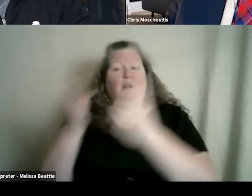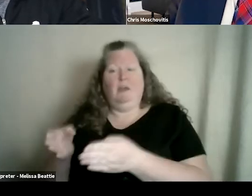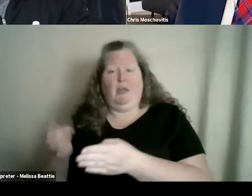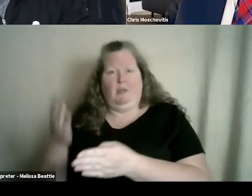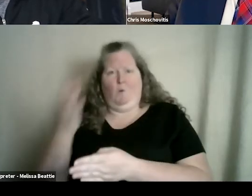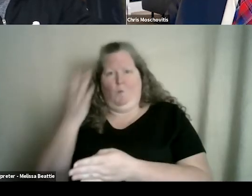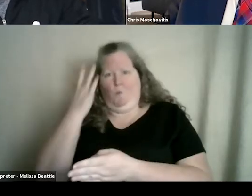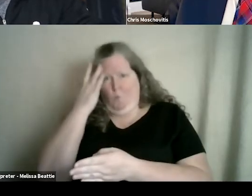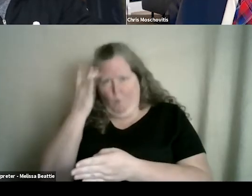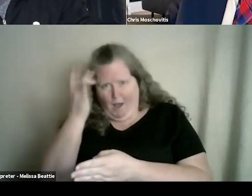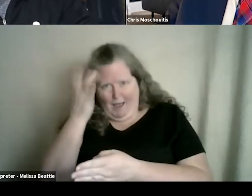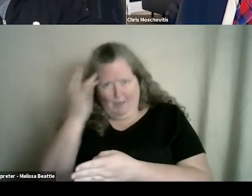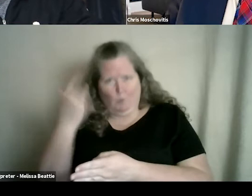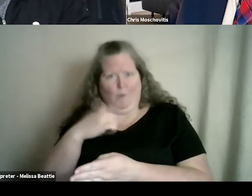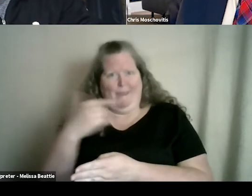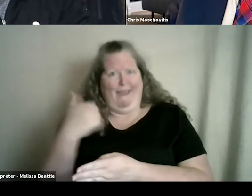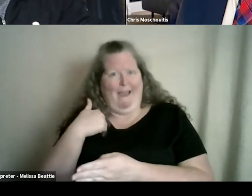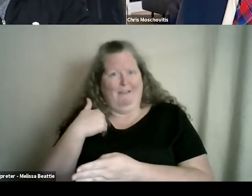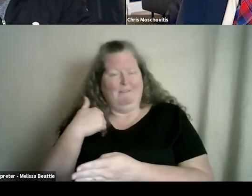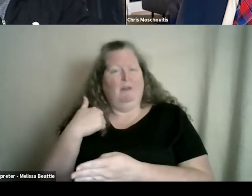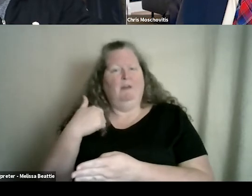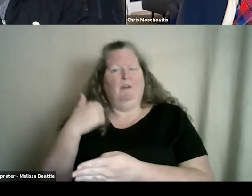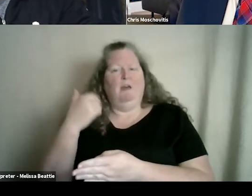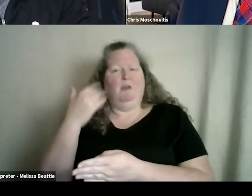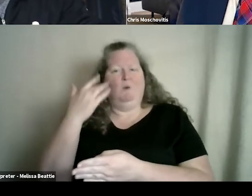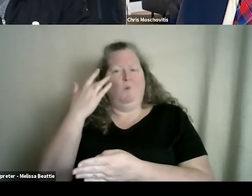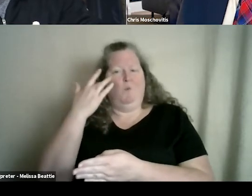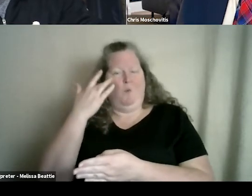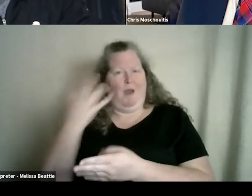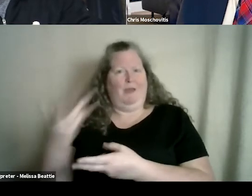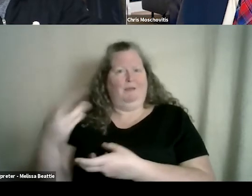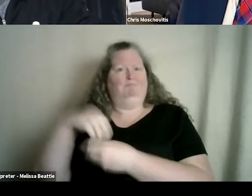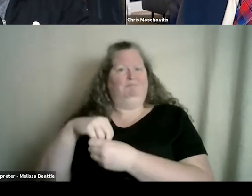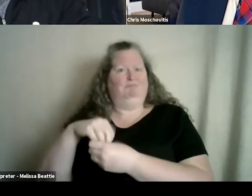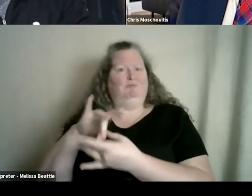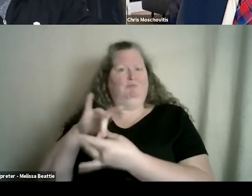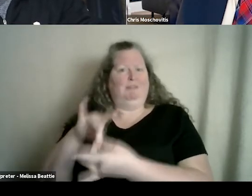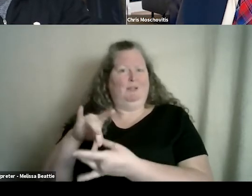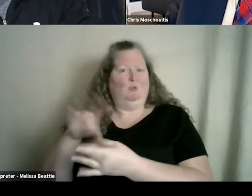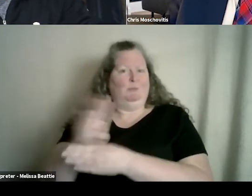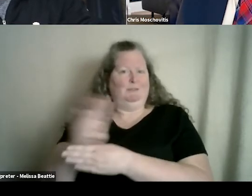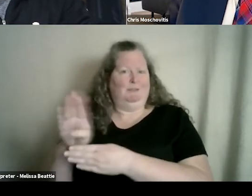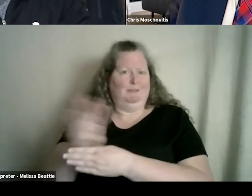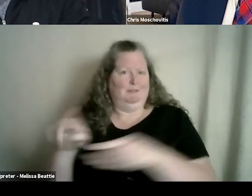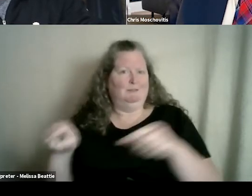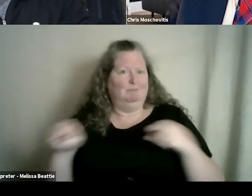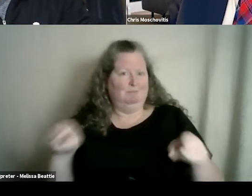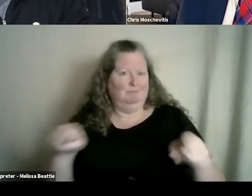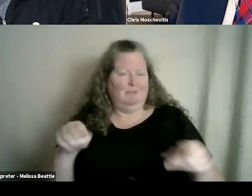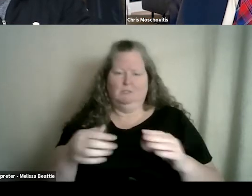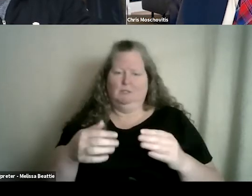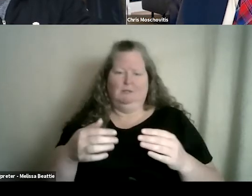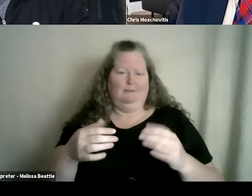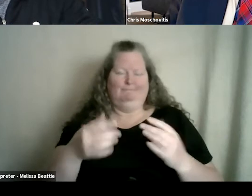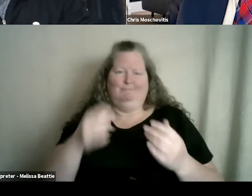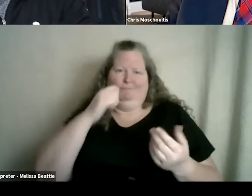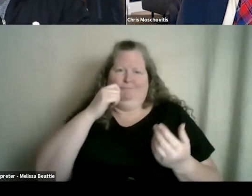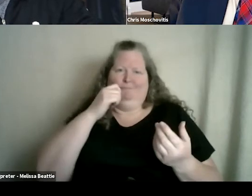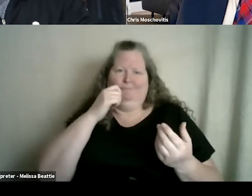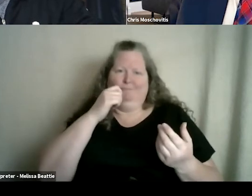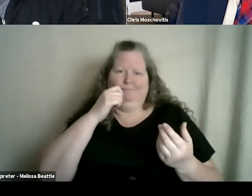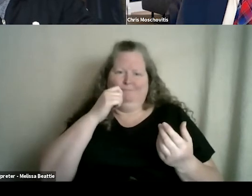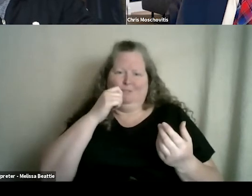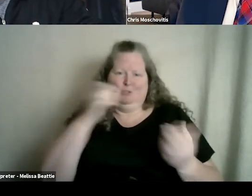it's there, and what it means to the business. And there is, for the vast majority of businesses, I dare